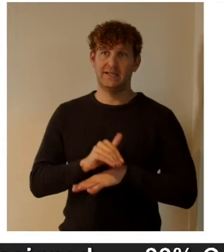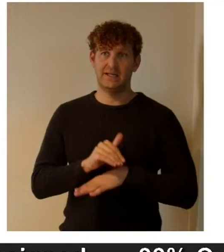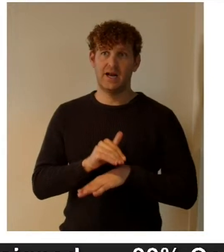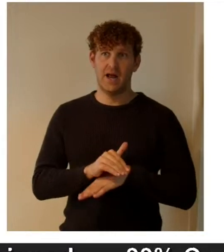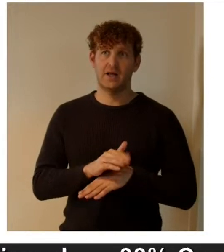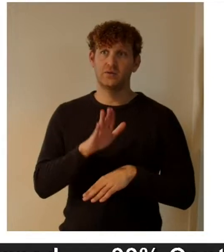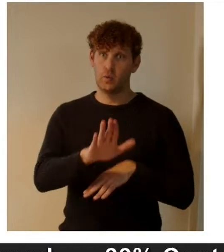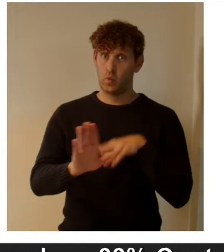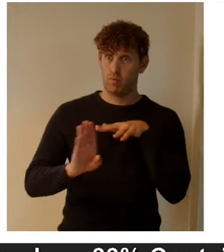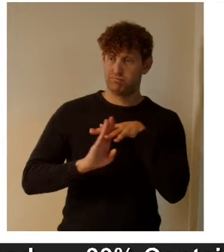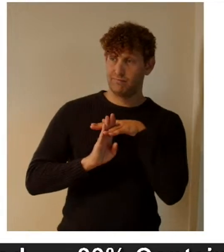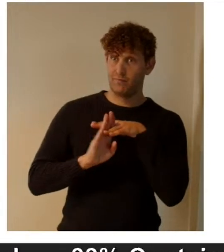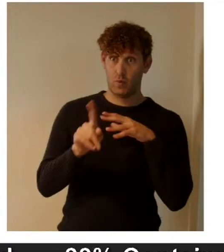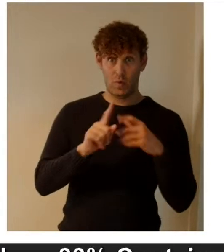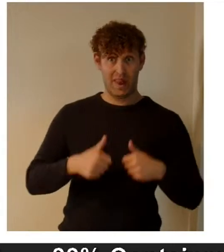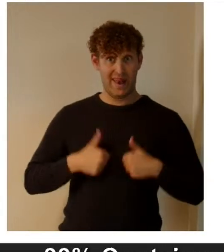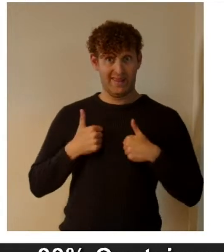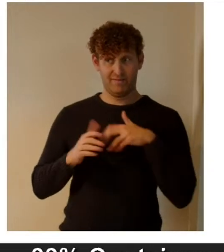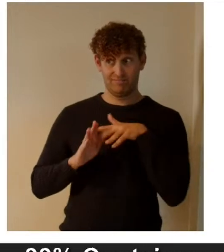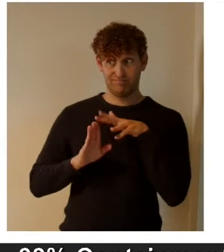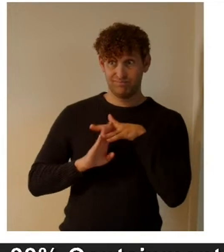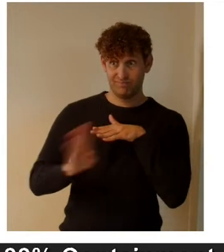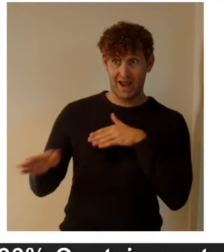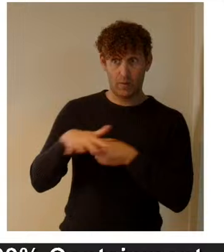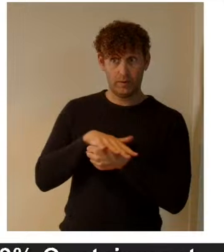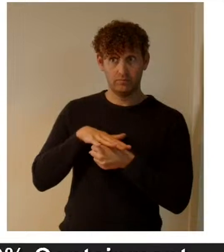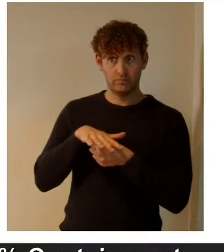on the LA County websites. And